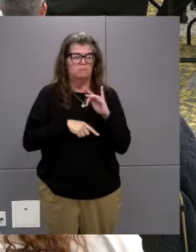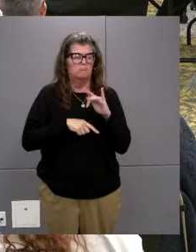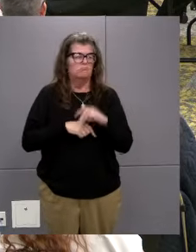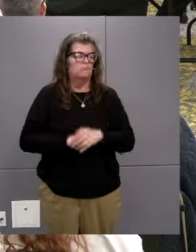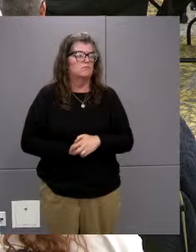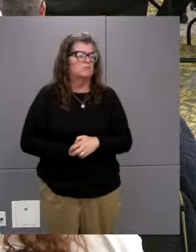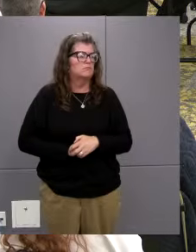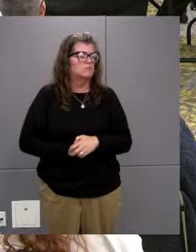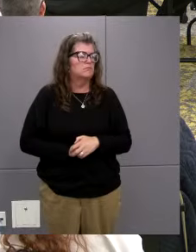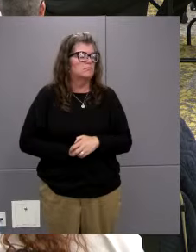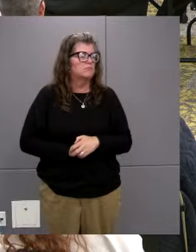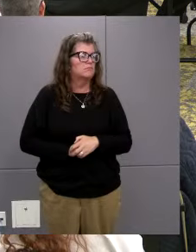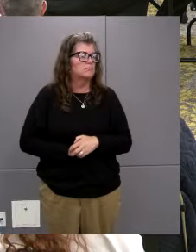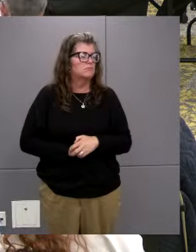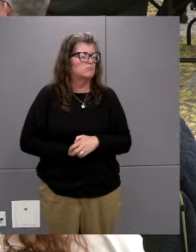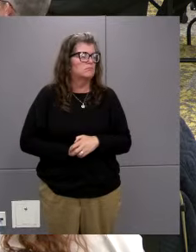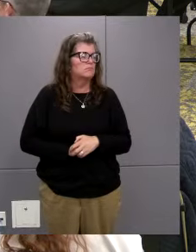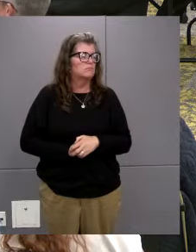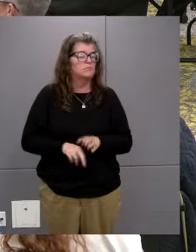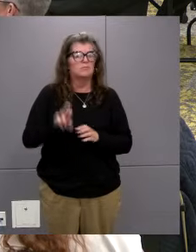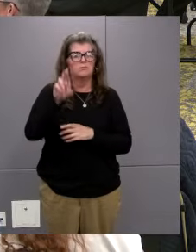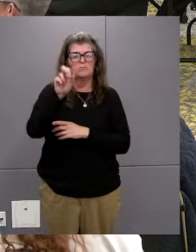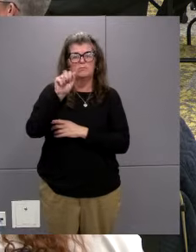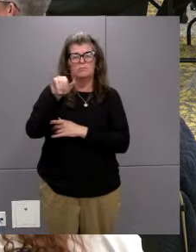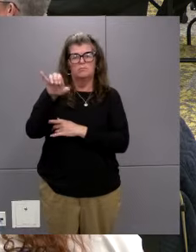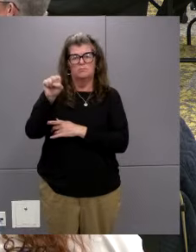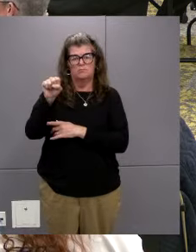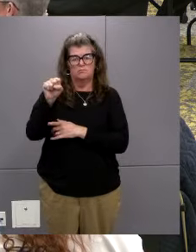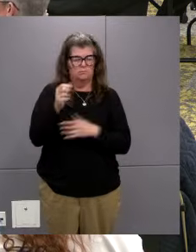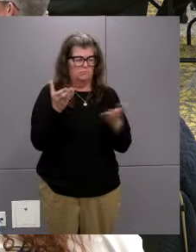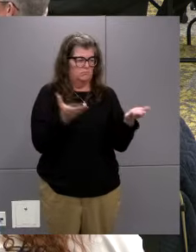Absent. Trustee Reyes? Present.